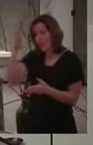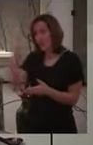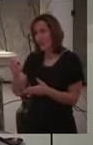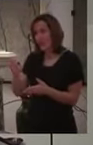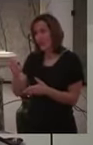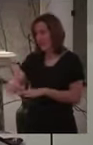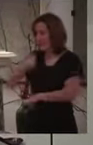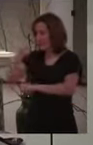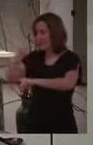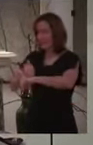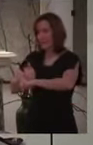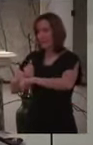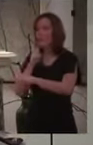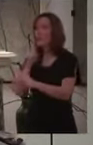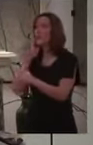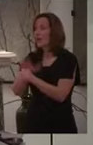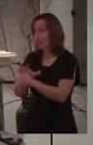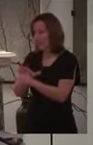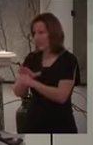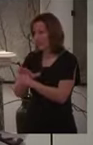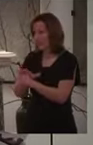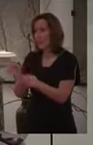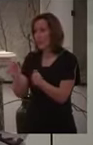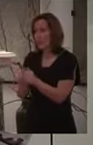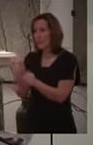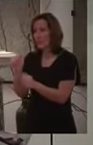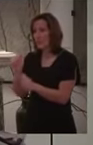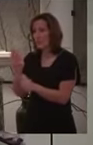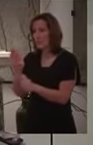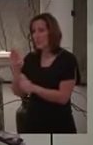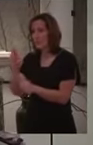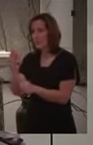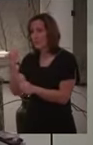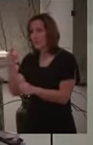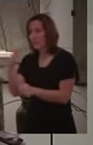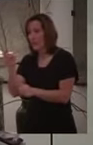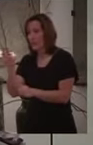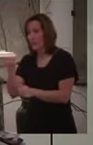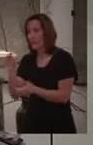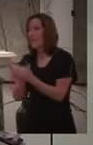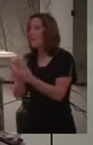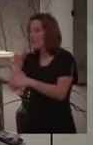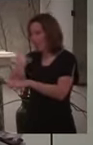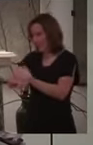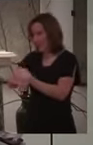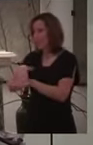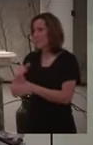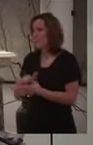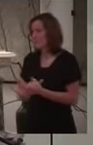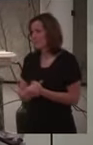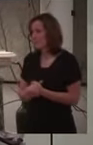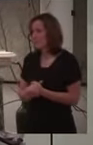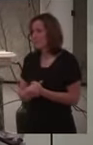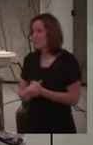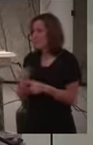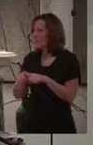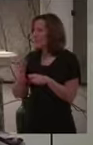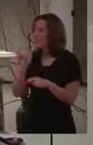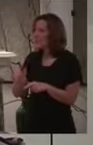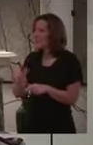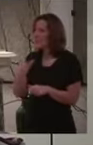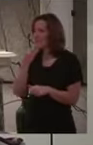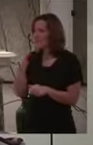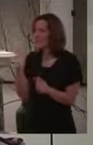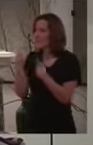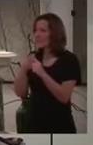God established a covenant with Abram that very night. But still,